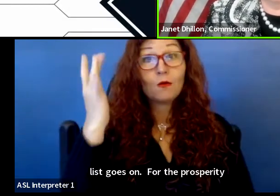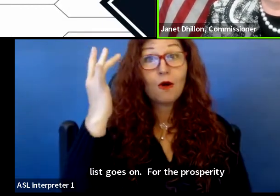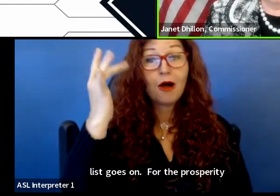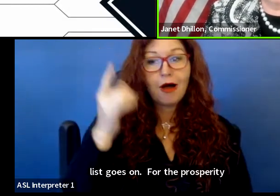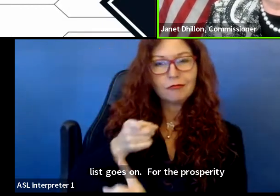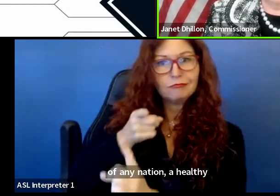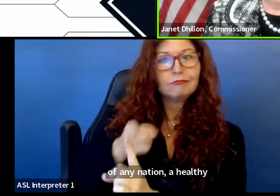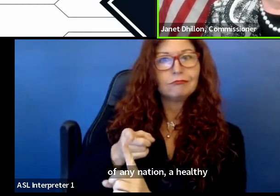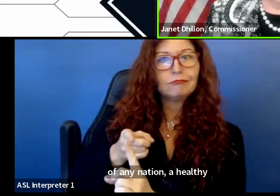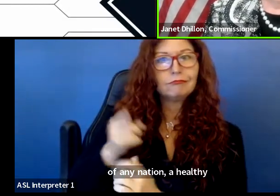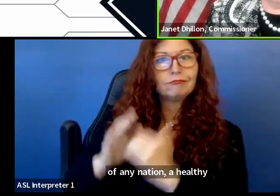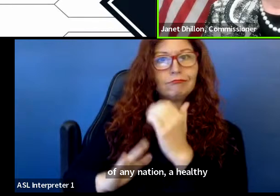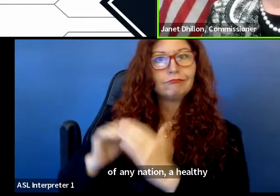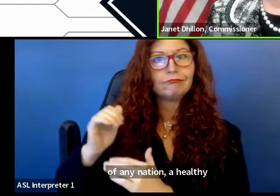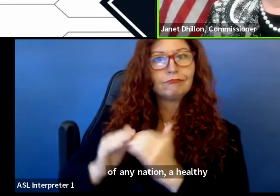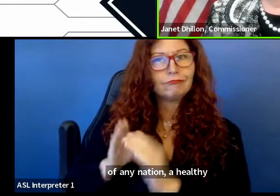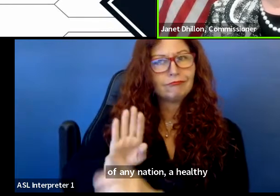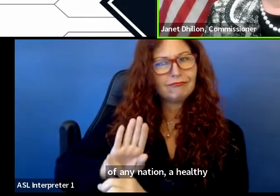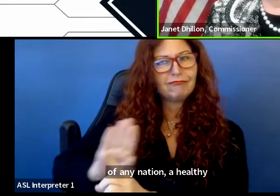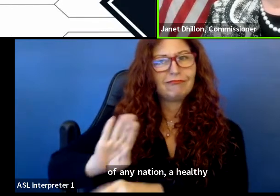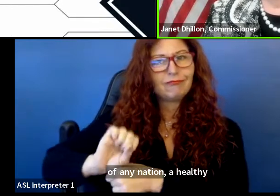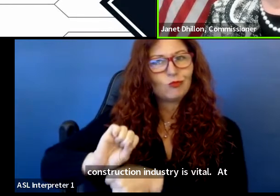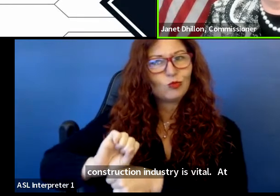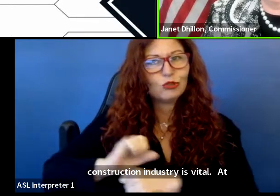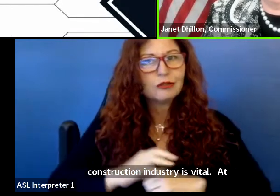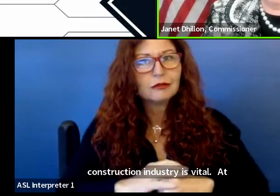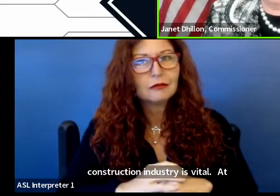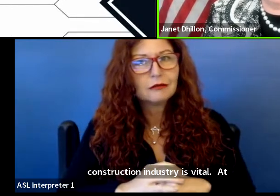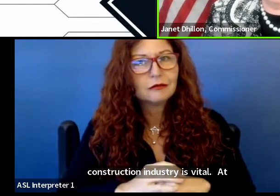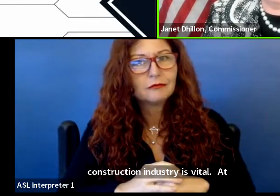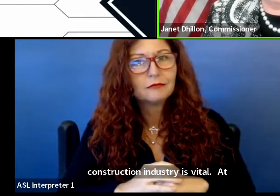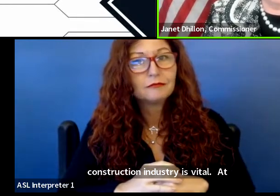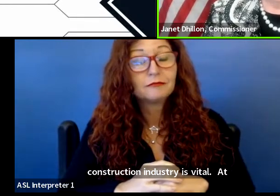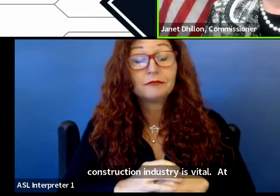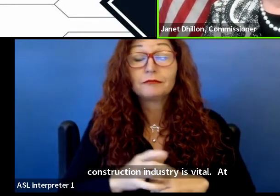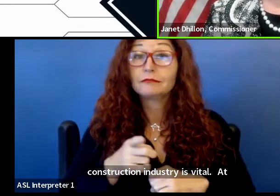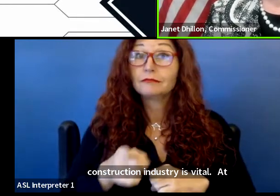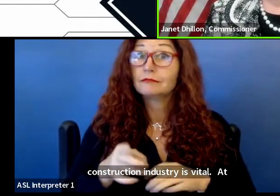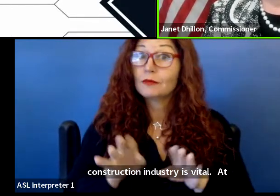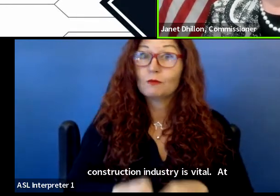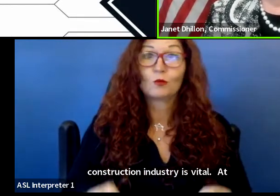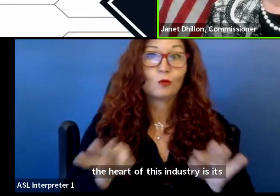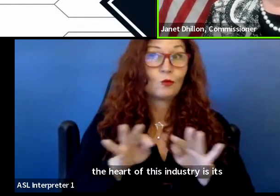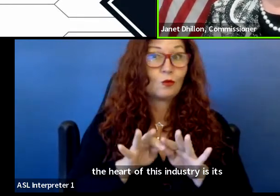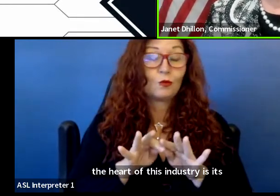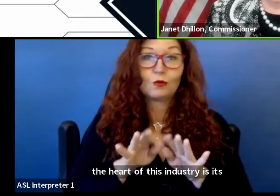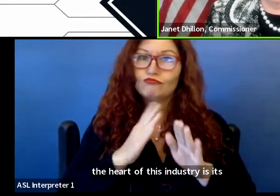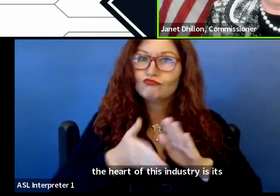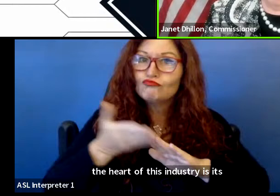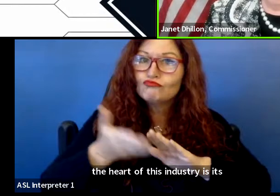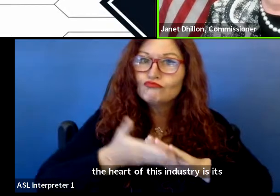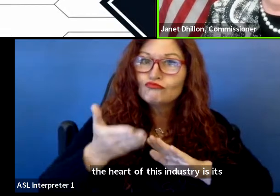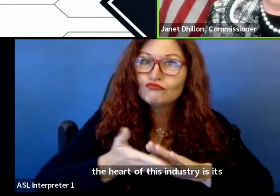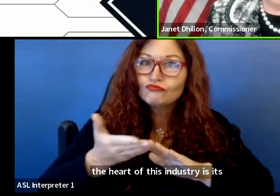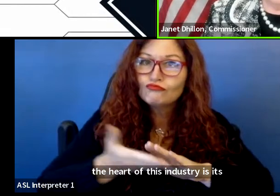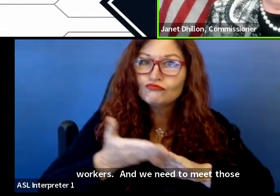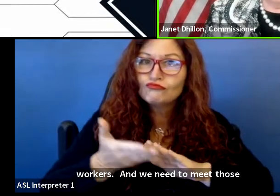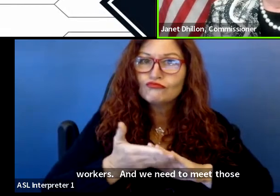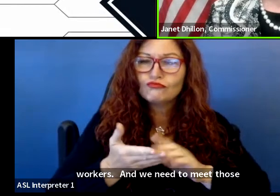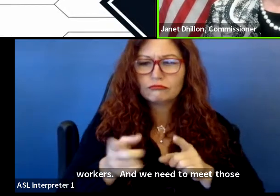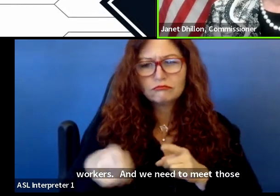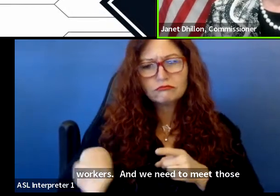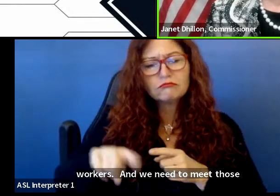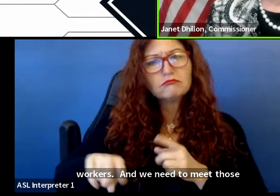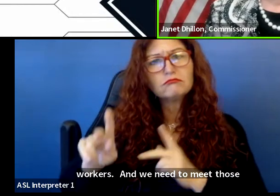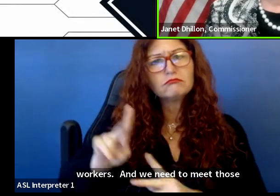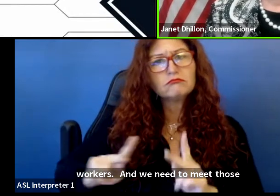vital at the heart of this industry is its workers and we need to meet those workers where they are